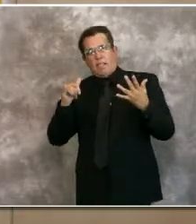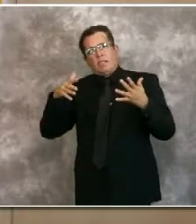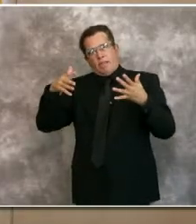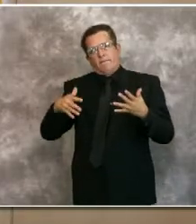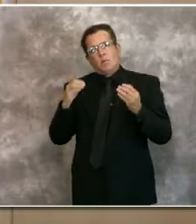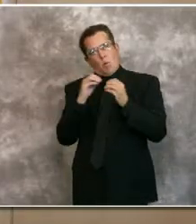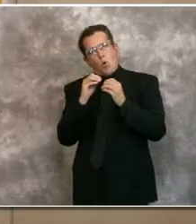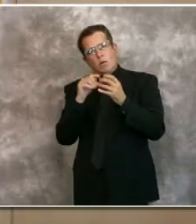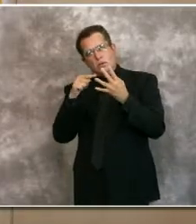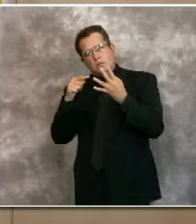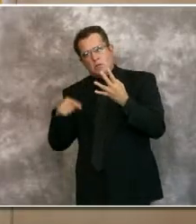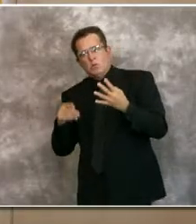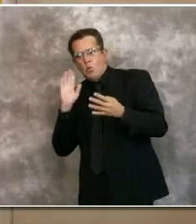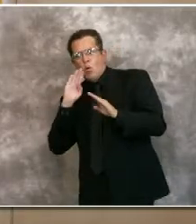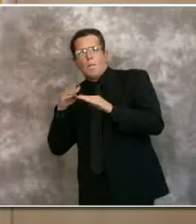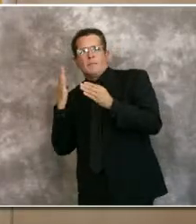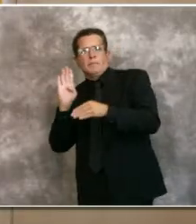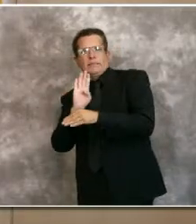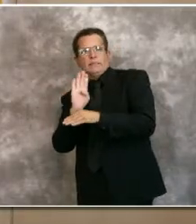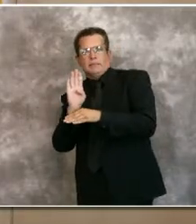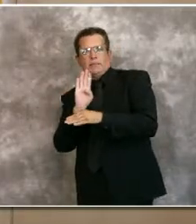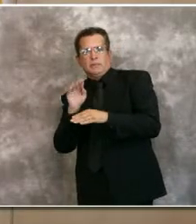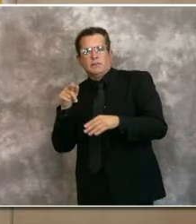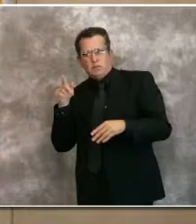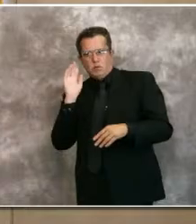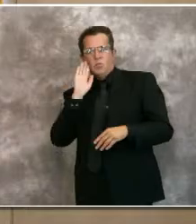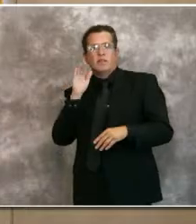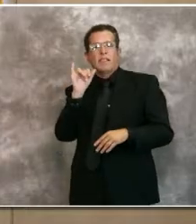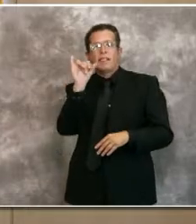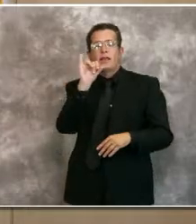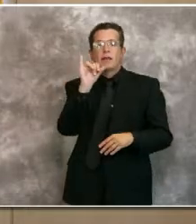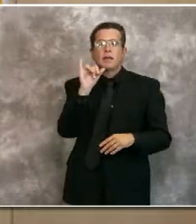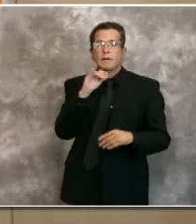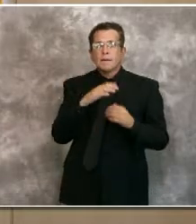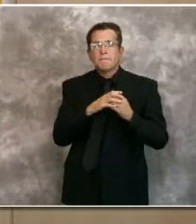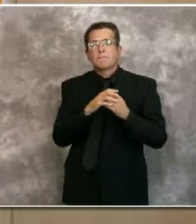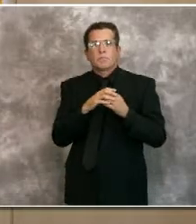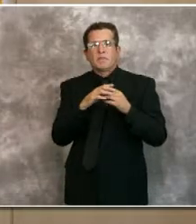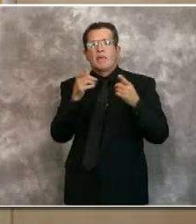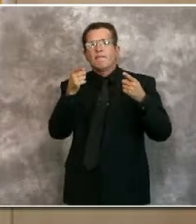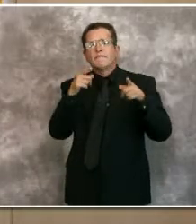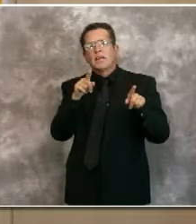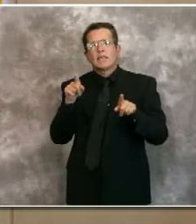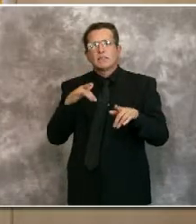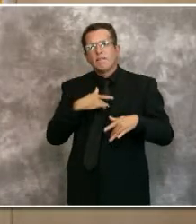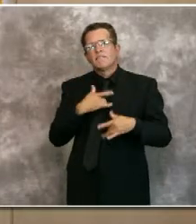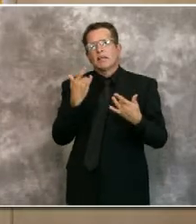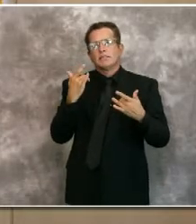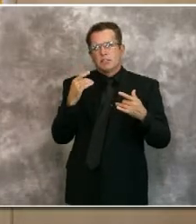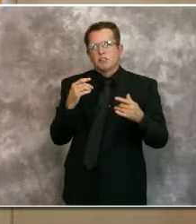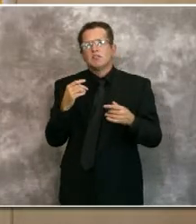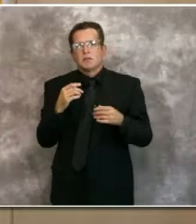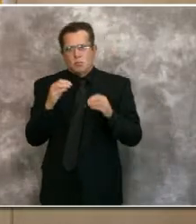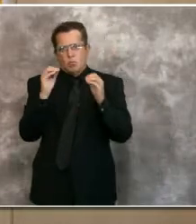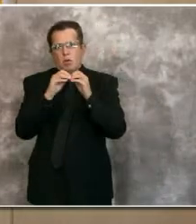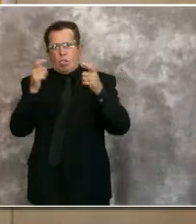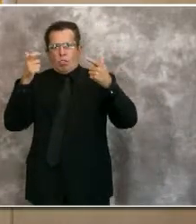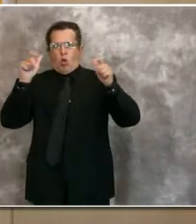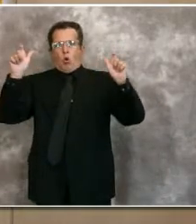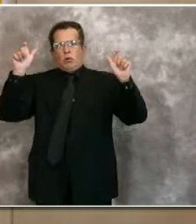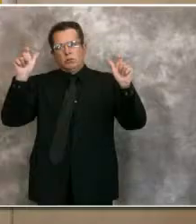to reopen, and that certainly includes events that are associated with large